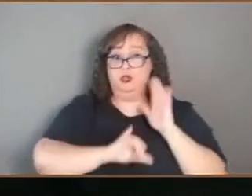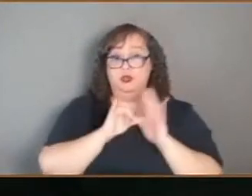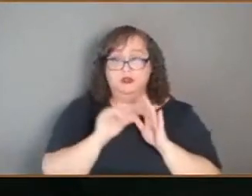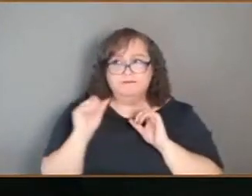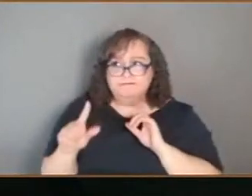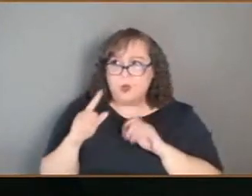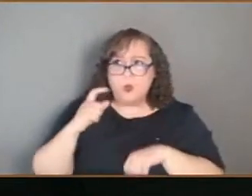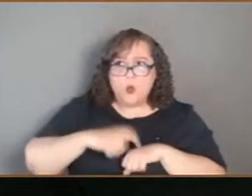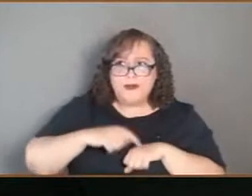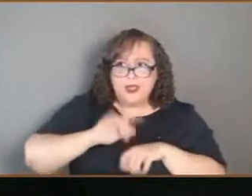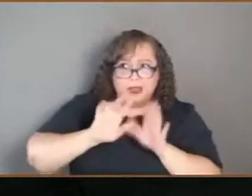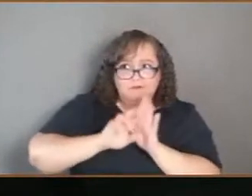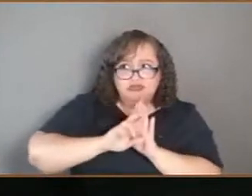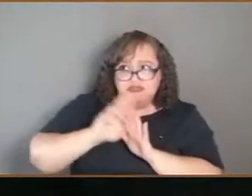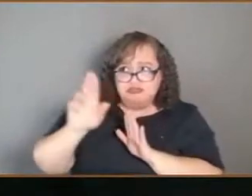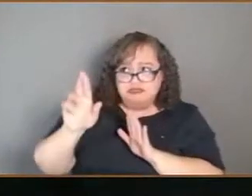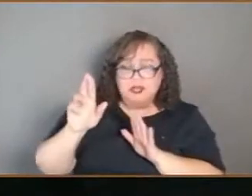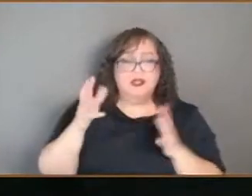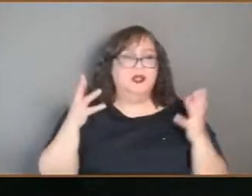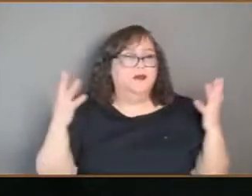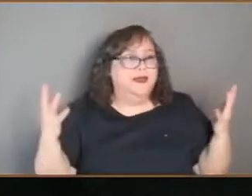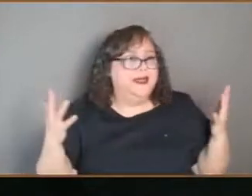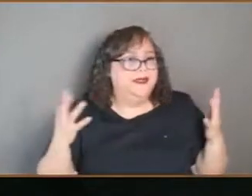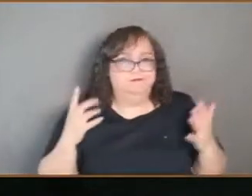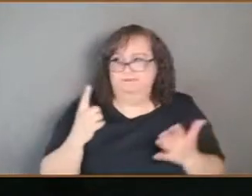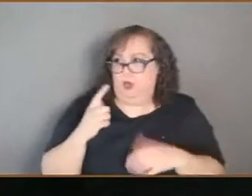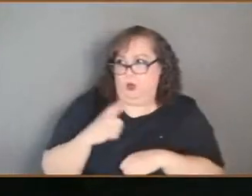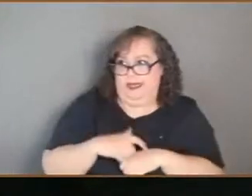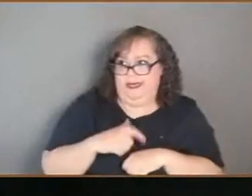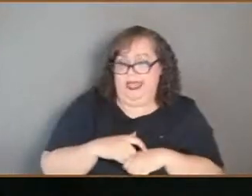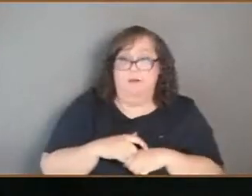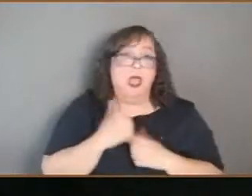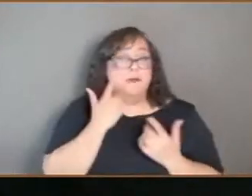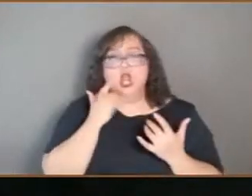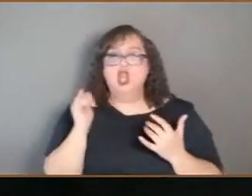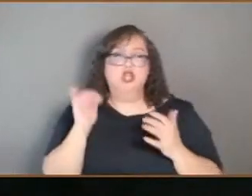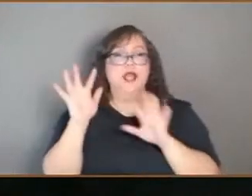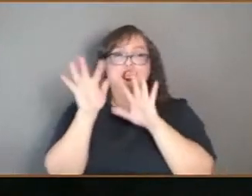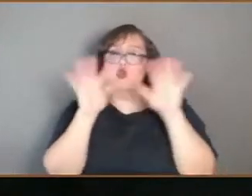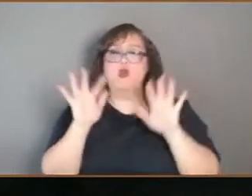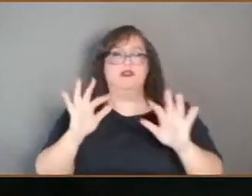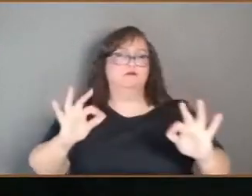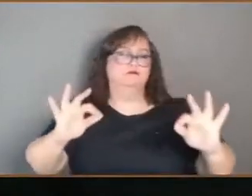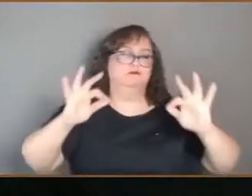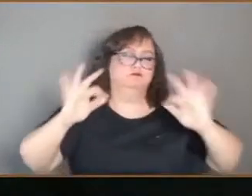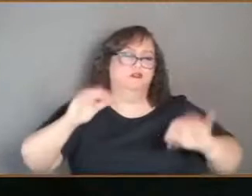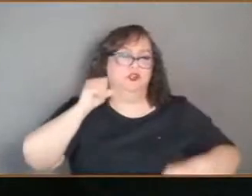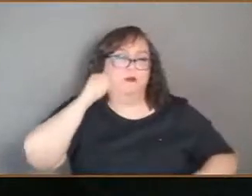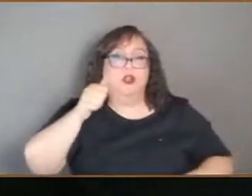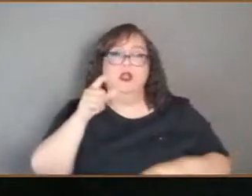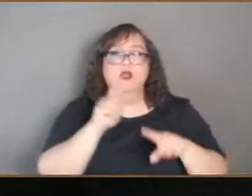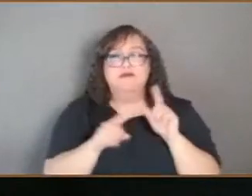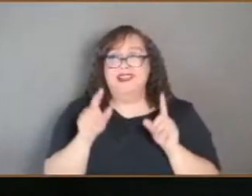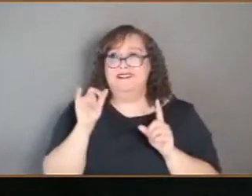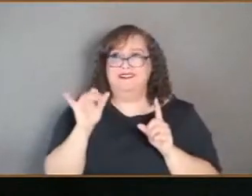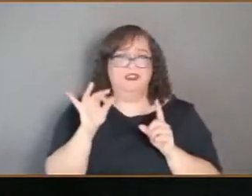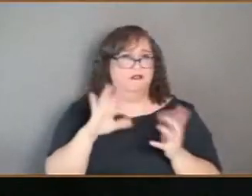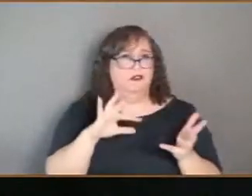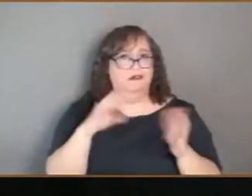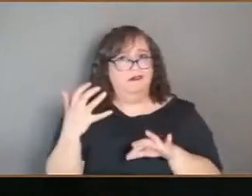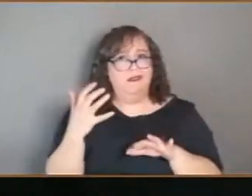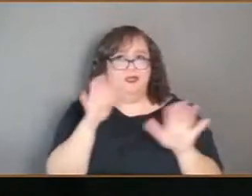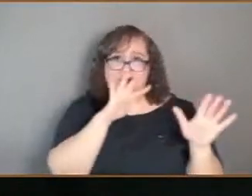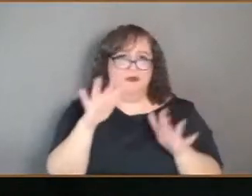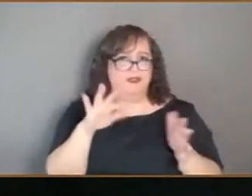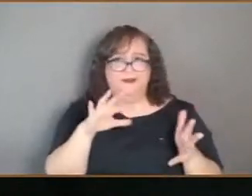talk about what if there's a scrub tomorrow. It doesn't look like it, honestly. The weather looks fantastic tomorrow, but what if there's a scrub? You know, what are the opportunities to launch? Yeah,